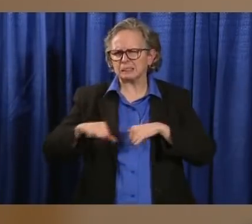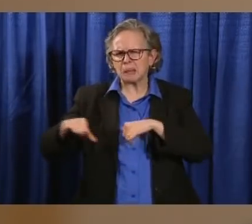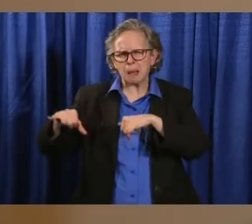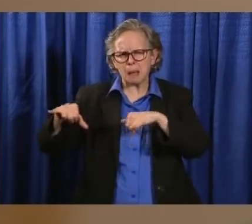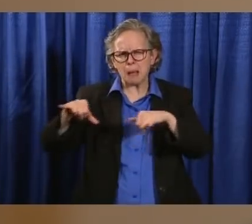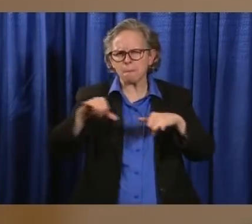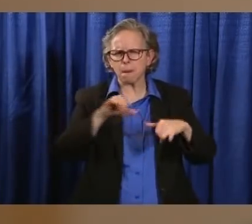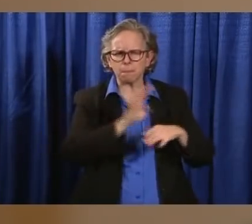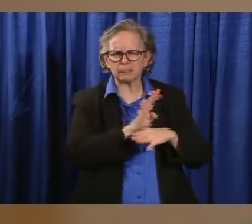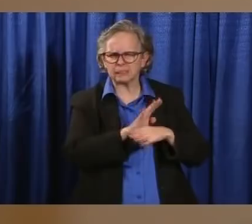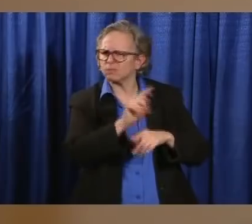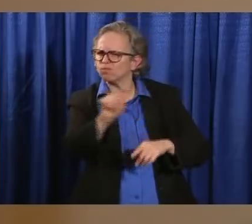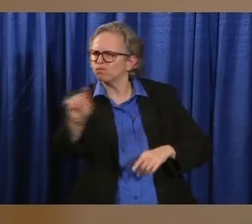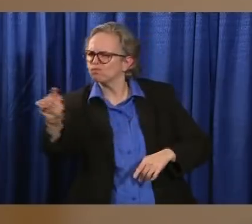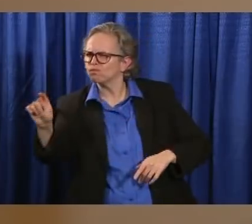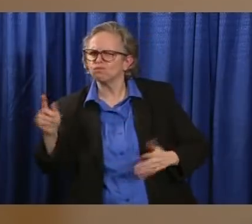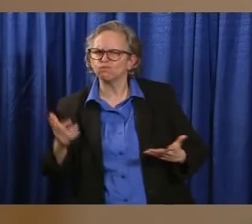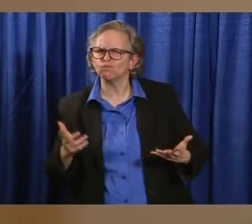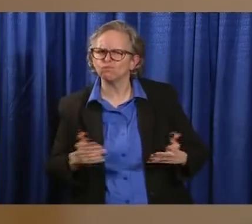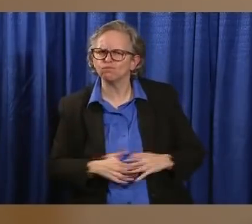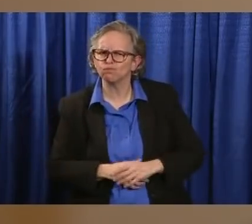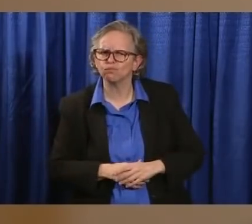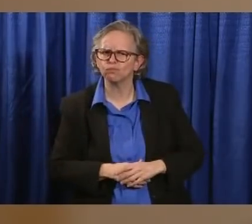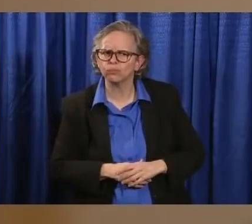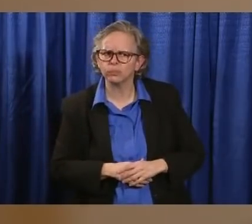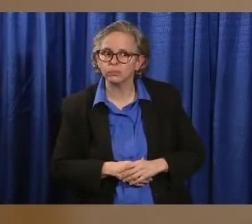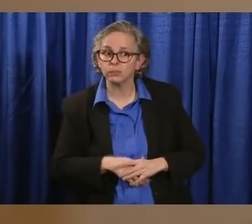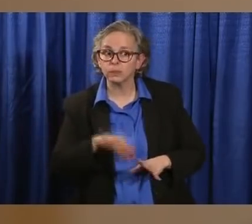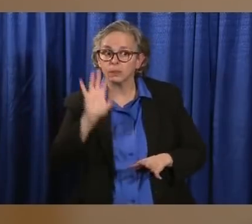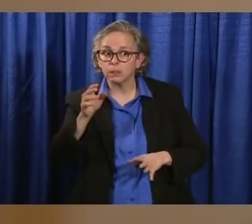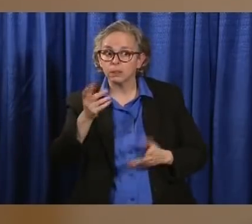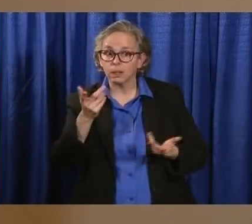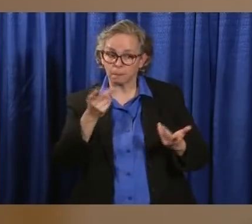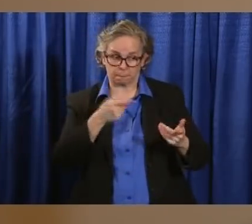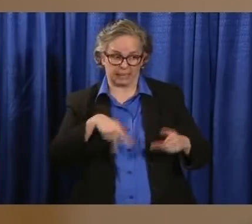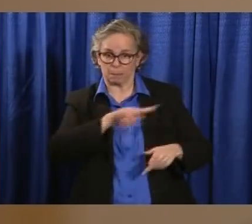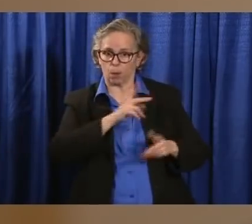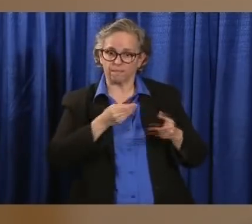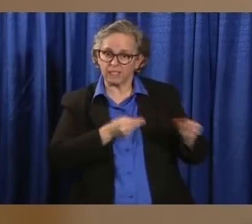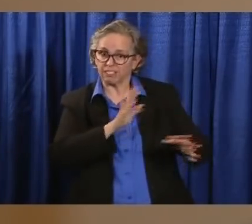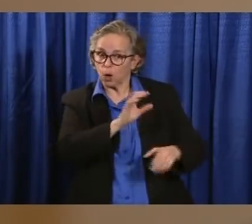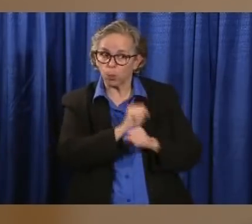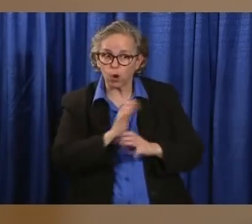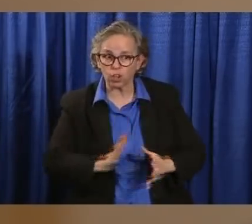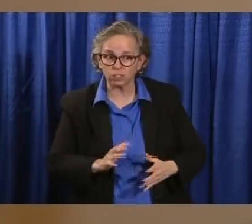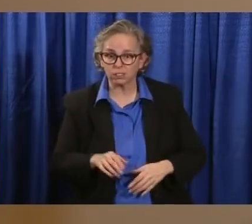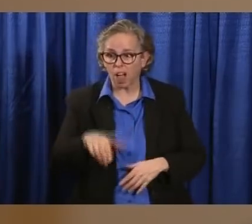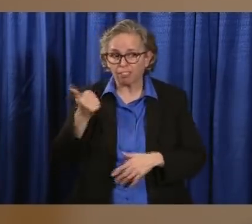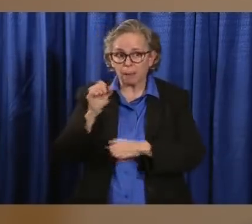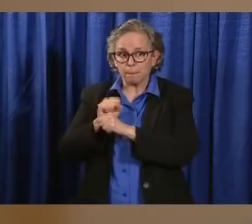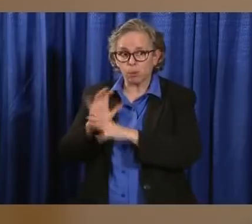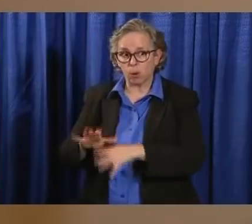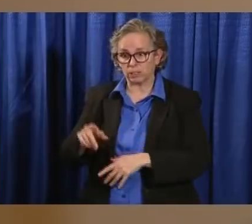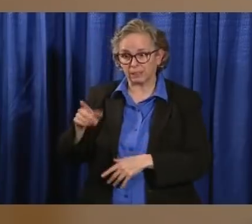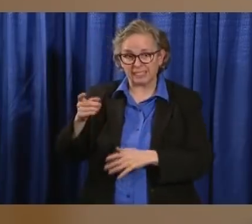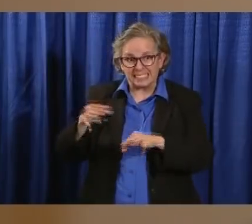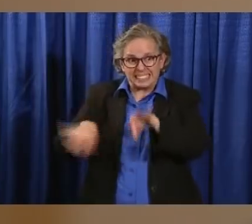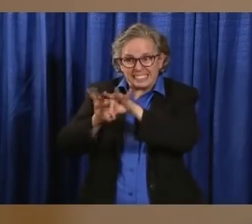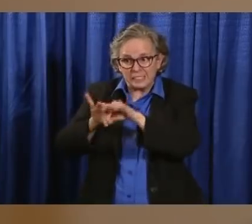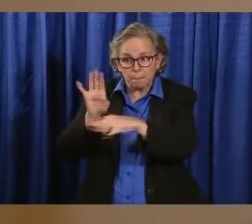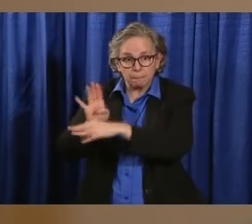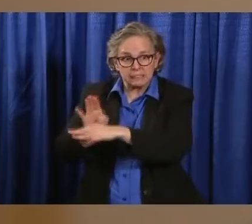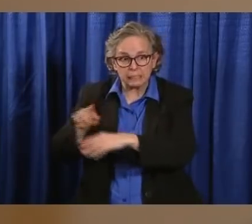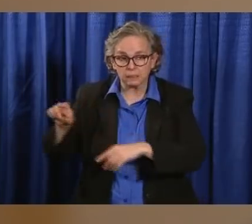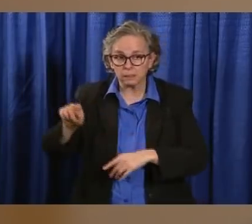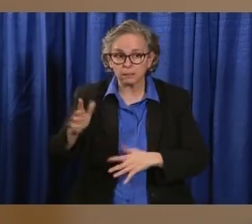are getting food to workers in some of these high essential businesses. Thanks to Donato's, who put